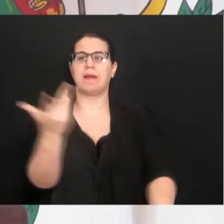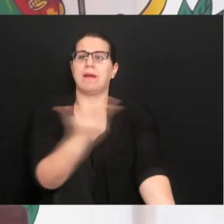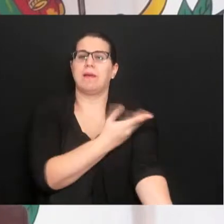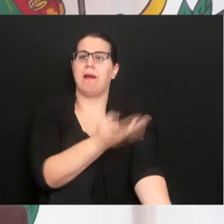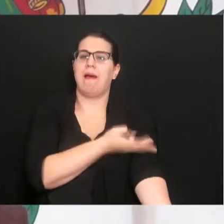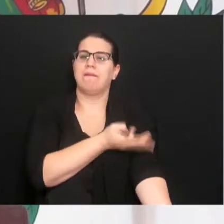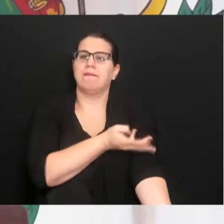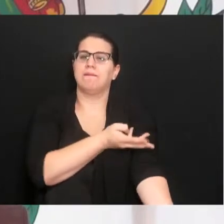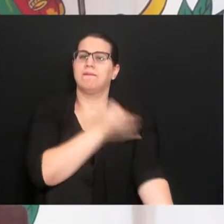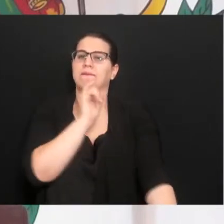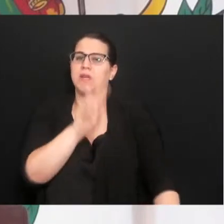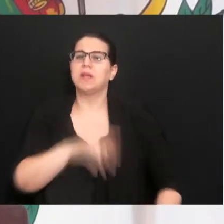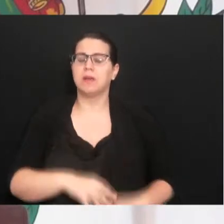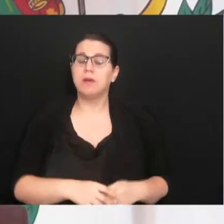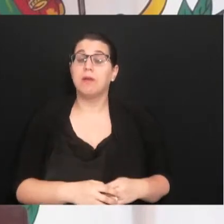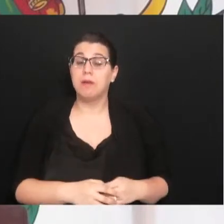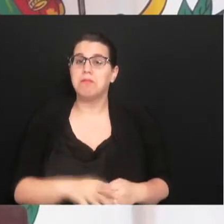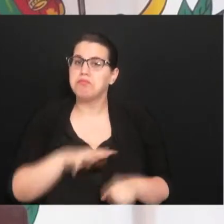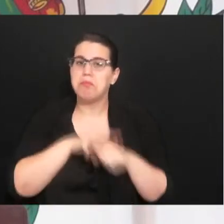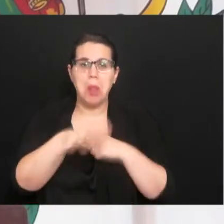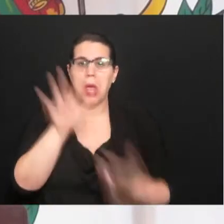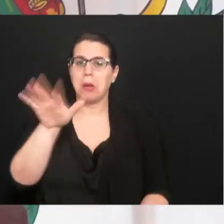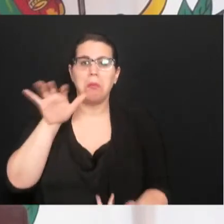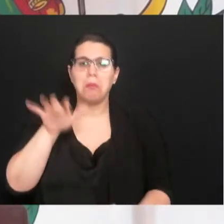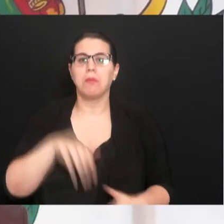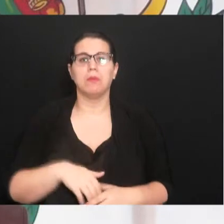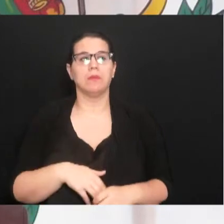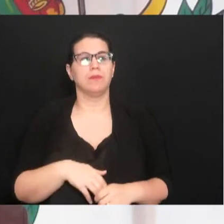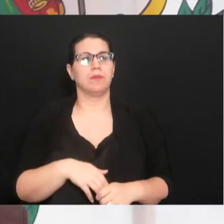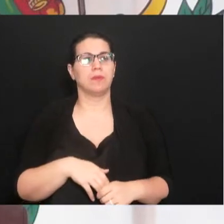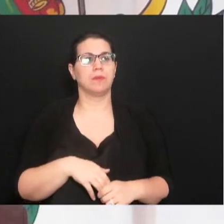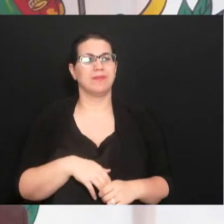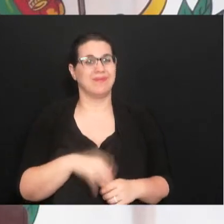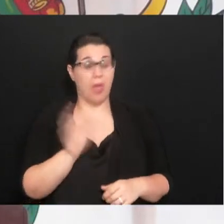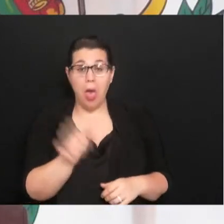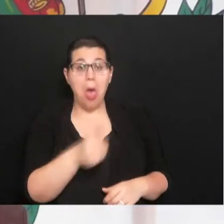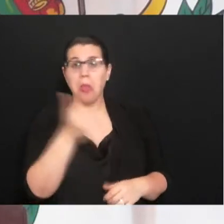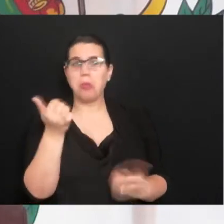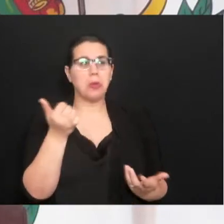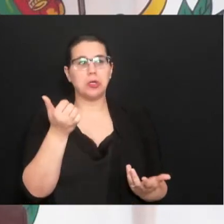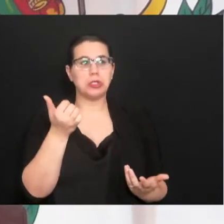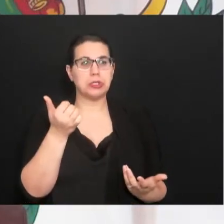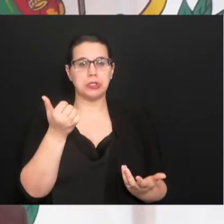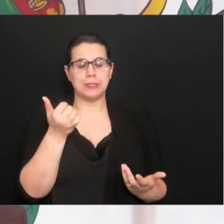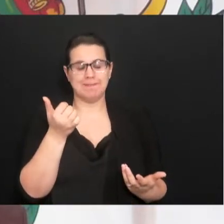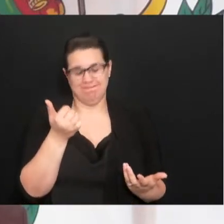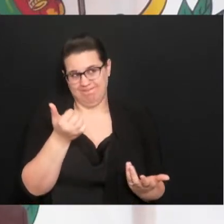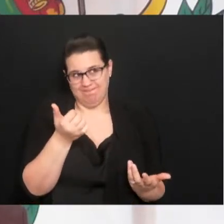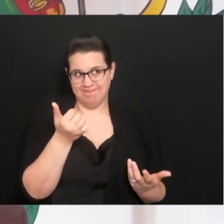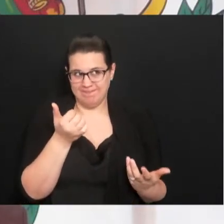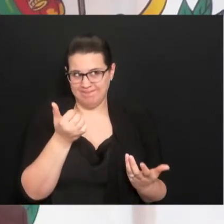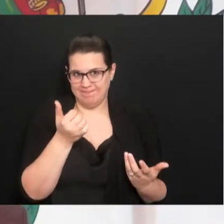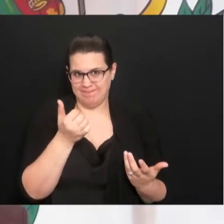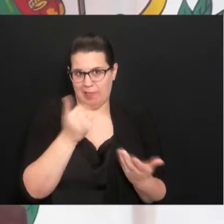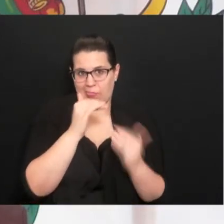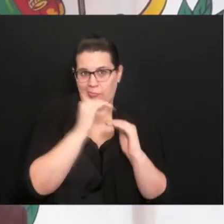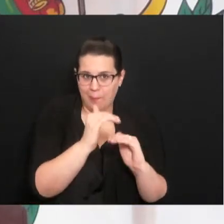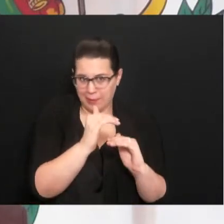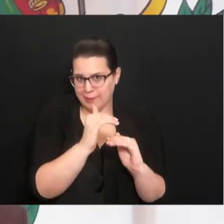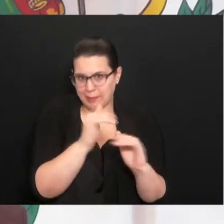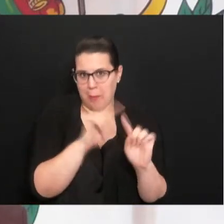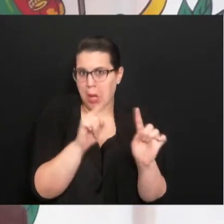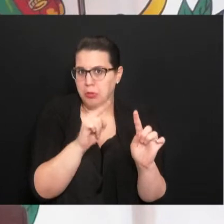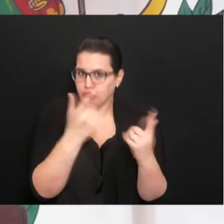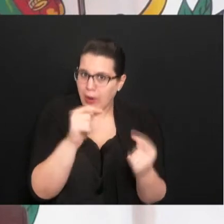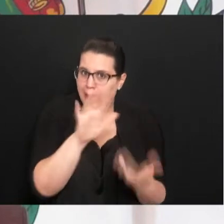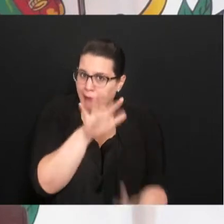of other variations that we don't have quite as much as we'd like, but we're working it. He